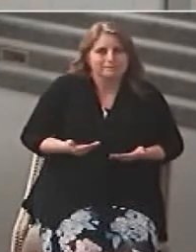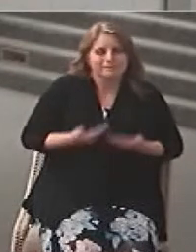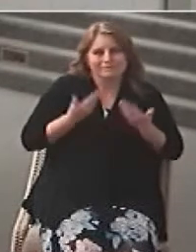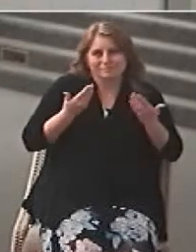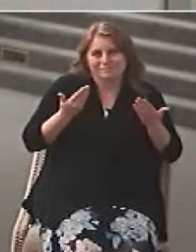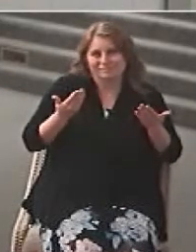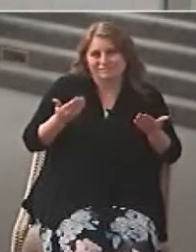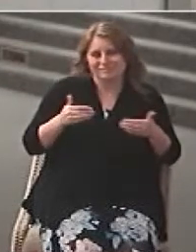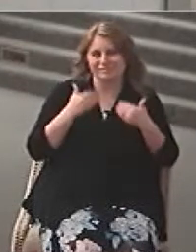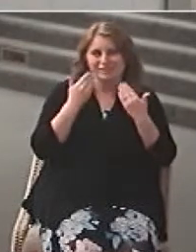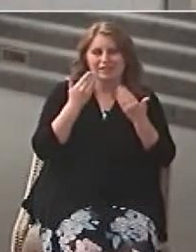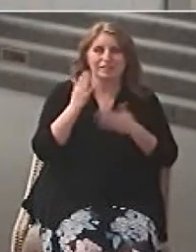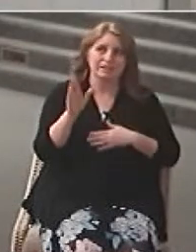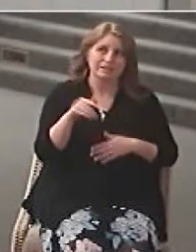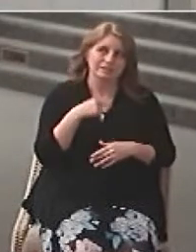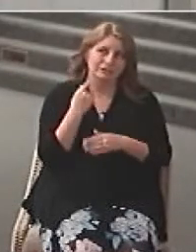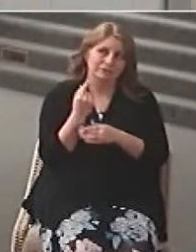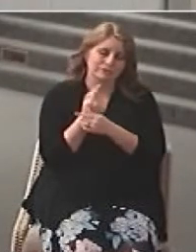The dearest